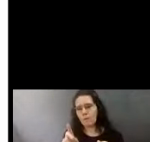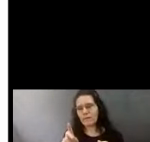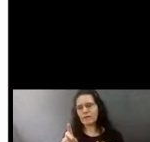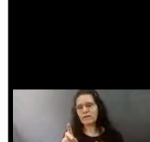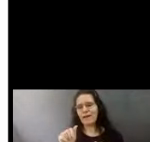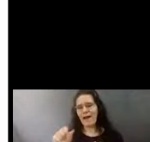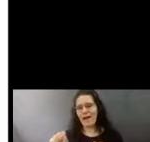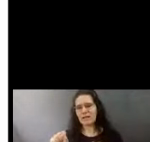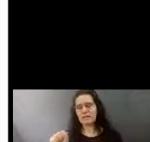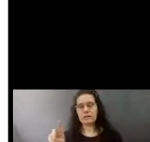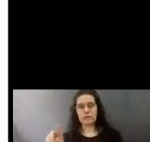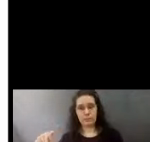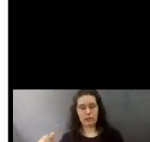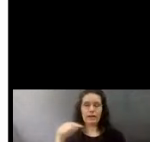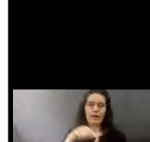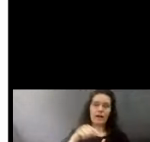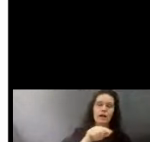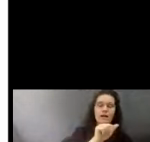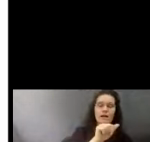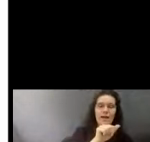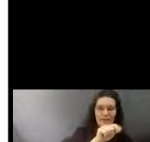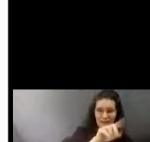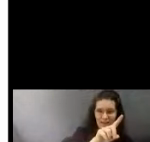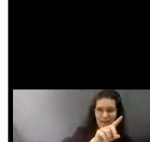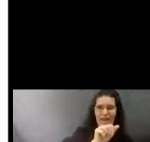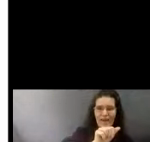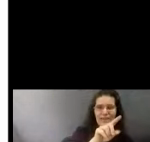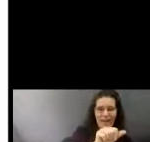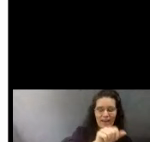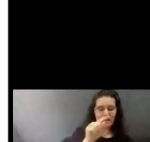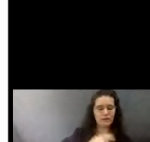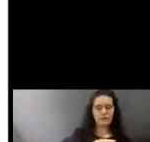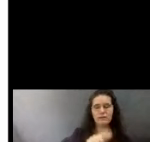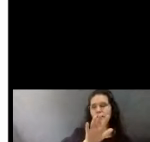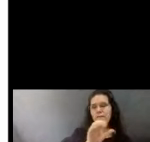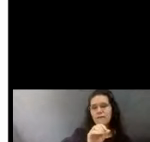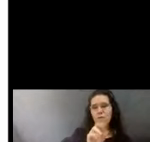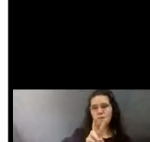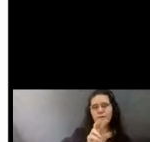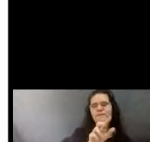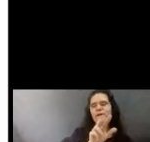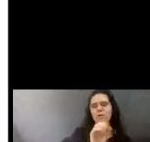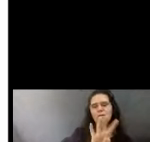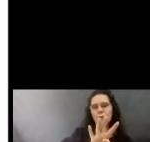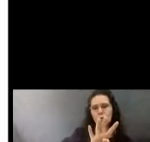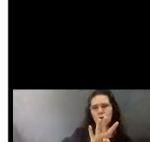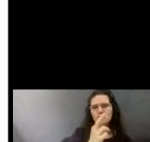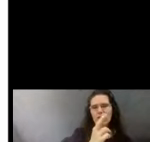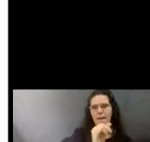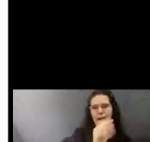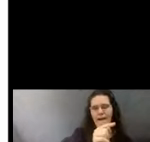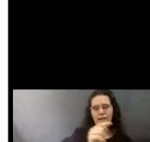been discussing, under Section 504 of the Rehabilitation Act, and under Section 1557, which